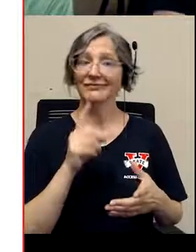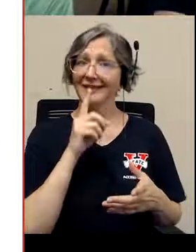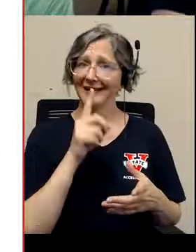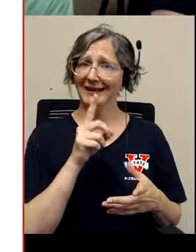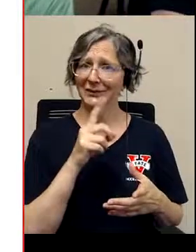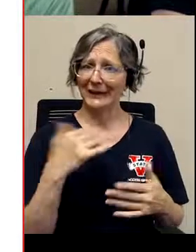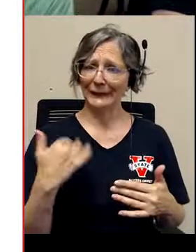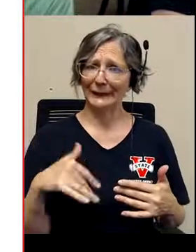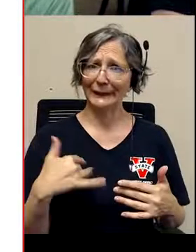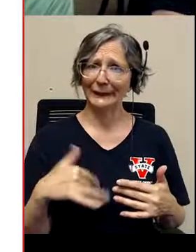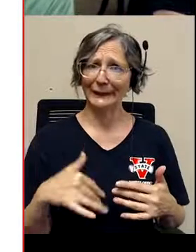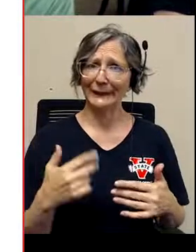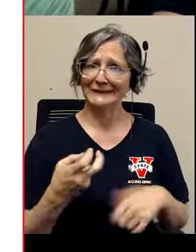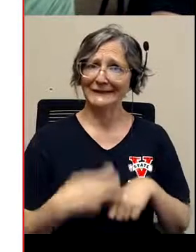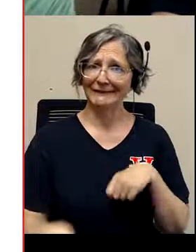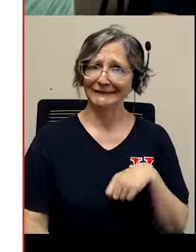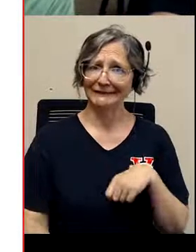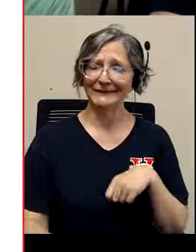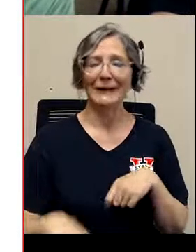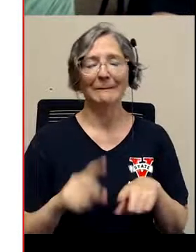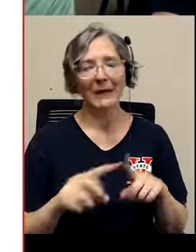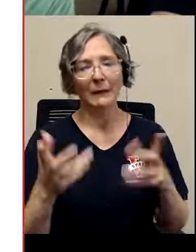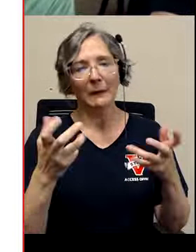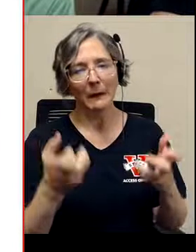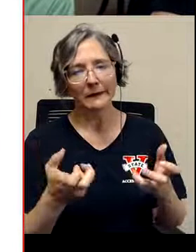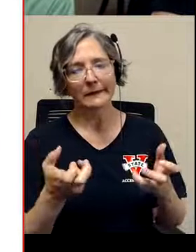task, but also look at things like